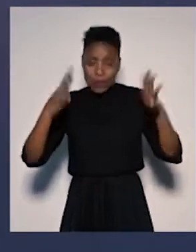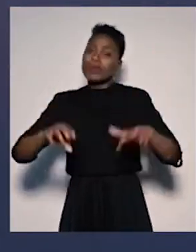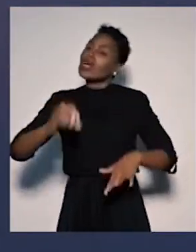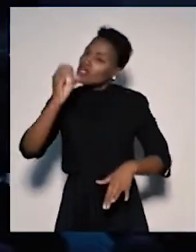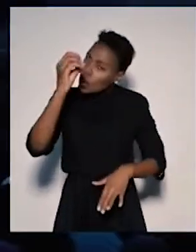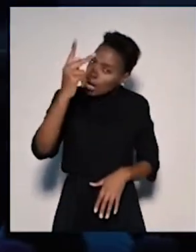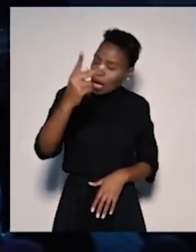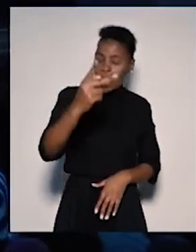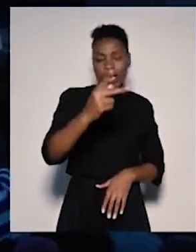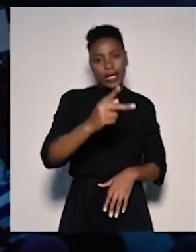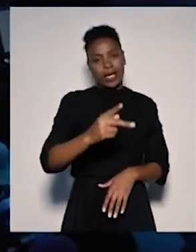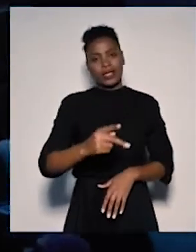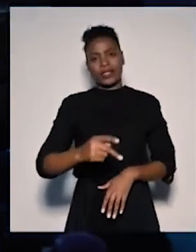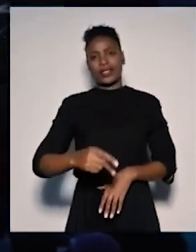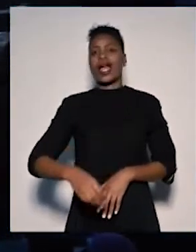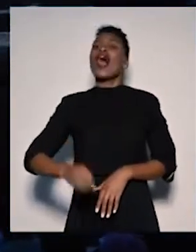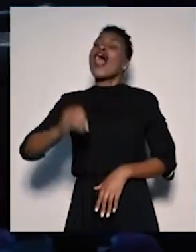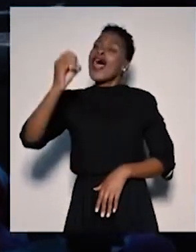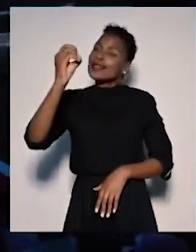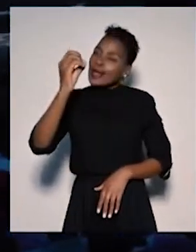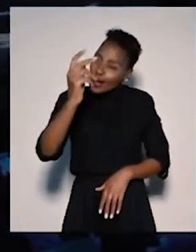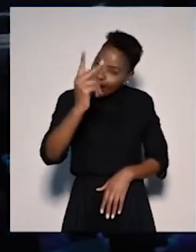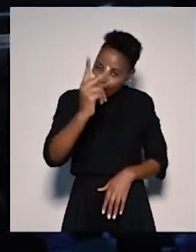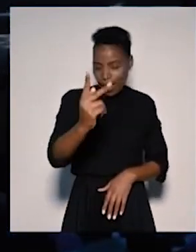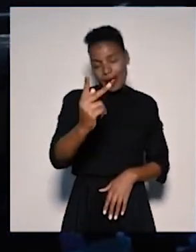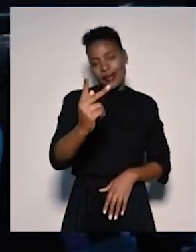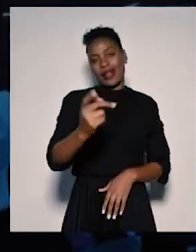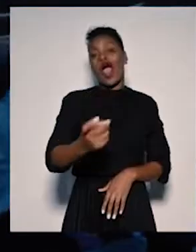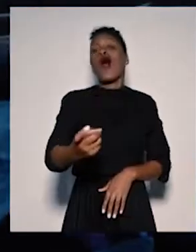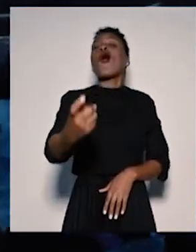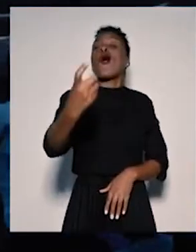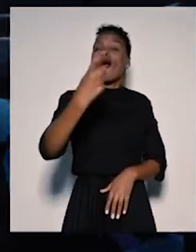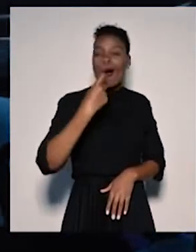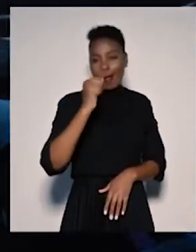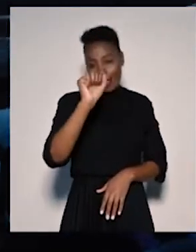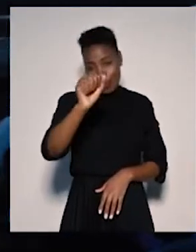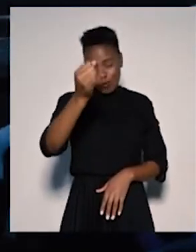okay. I said it's okay. Let them call you a fool.